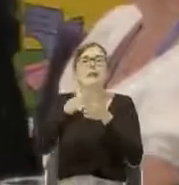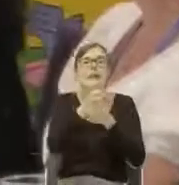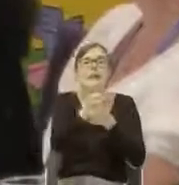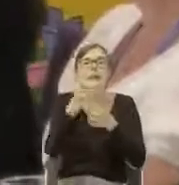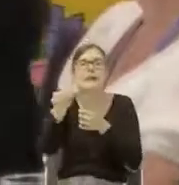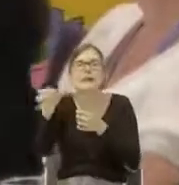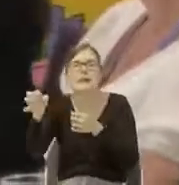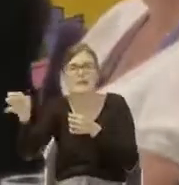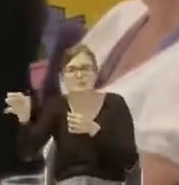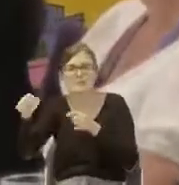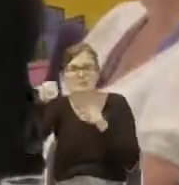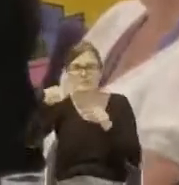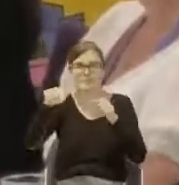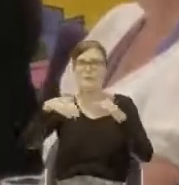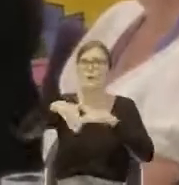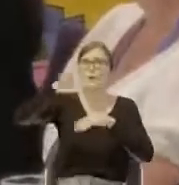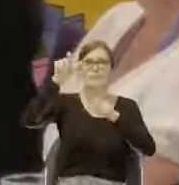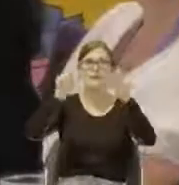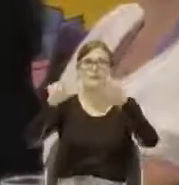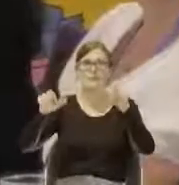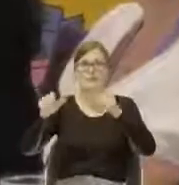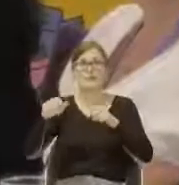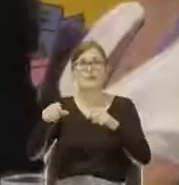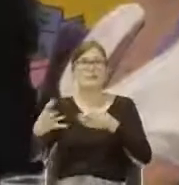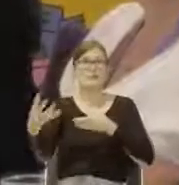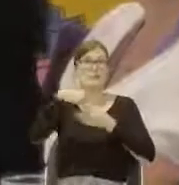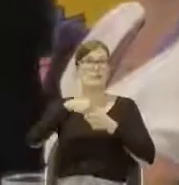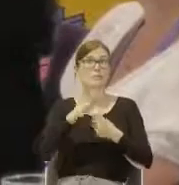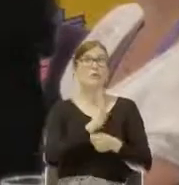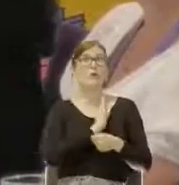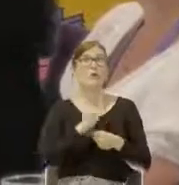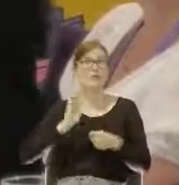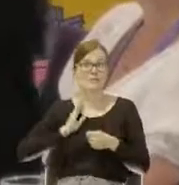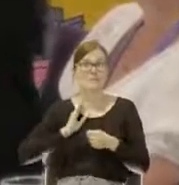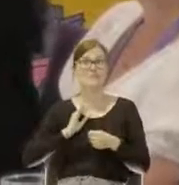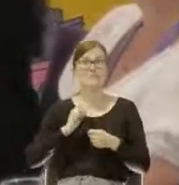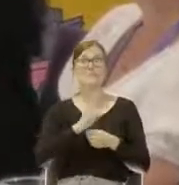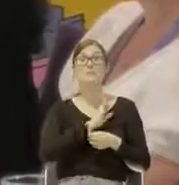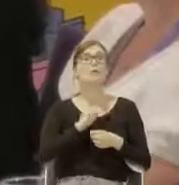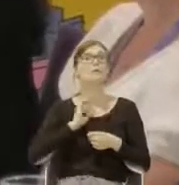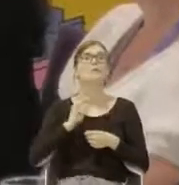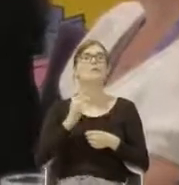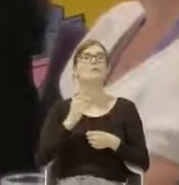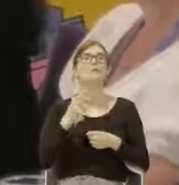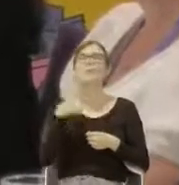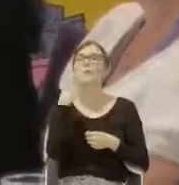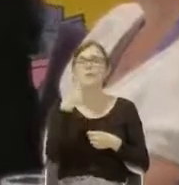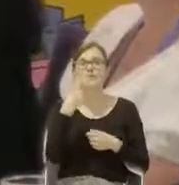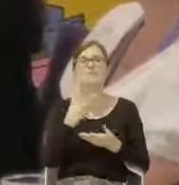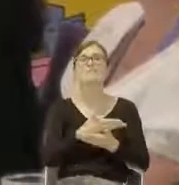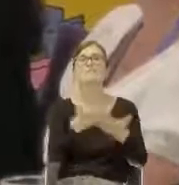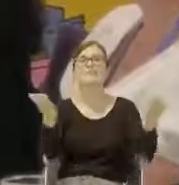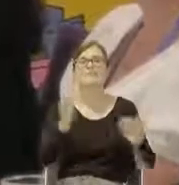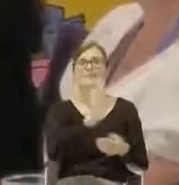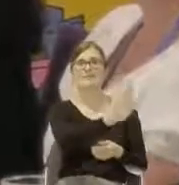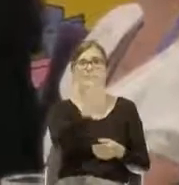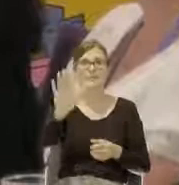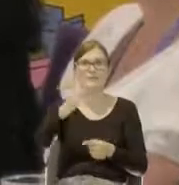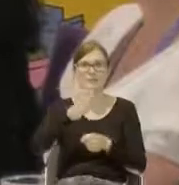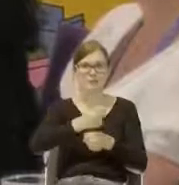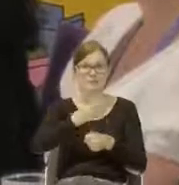employees. And two-thirds of those are women. They are those who bring care to